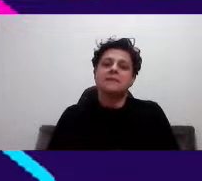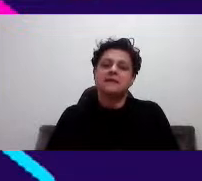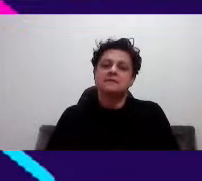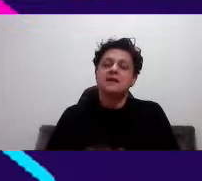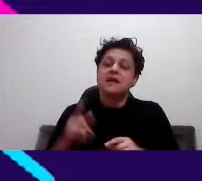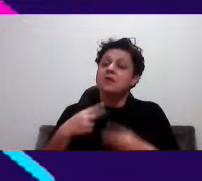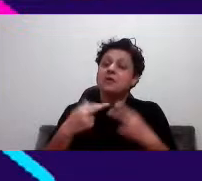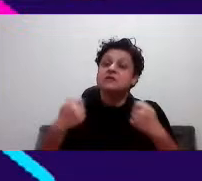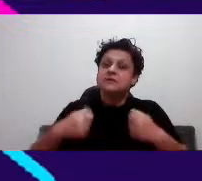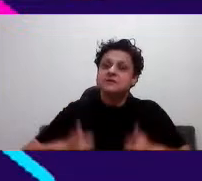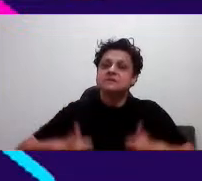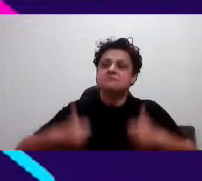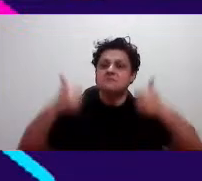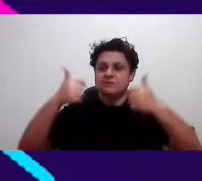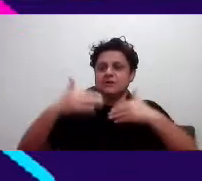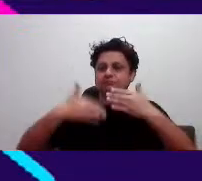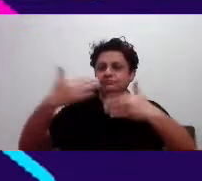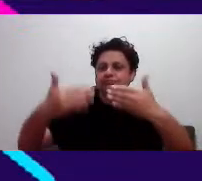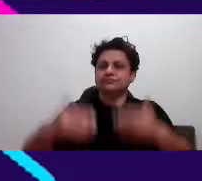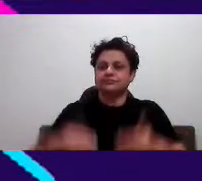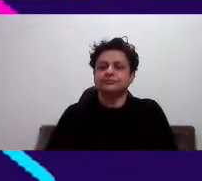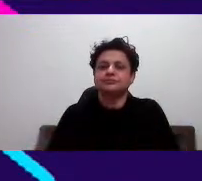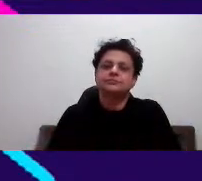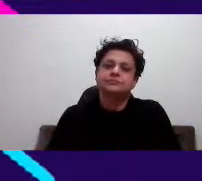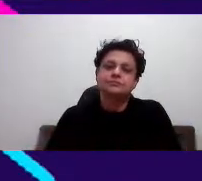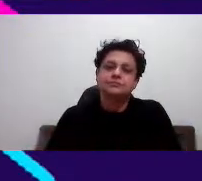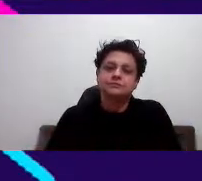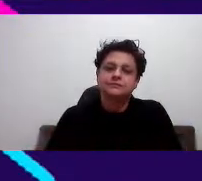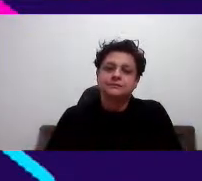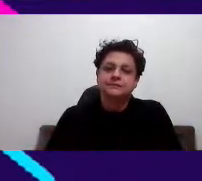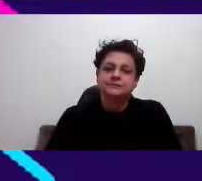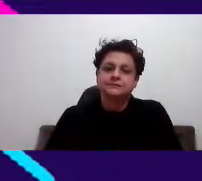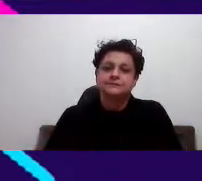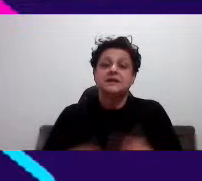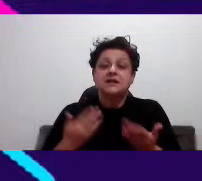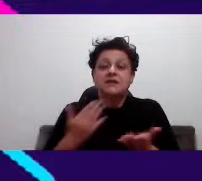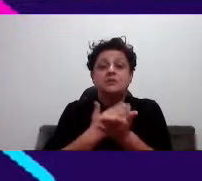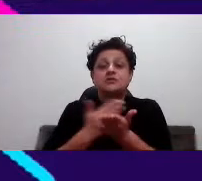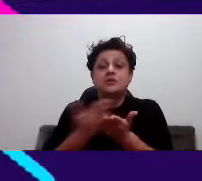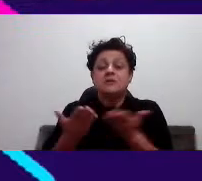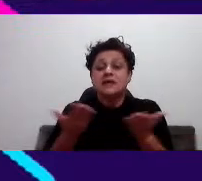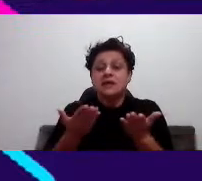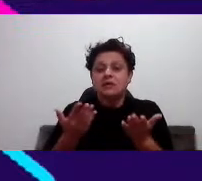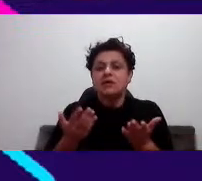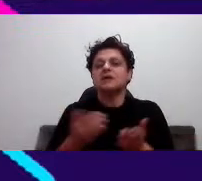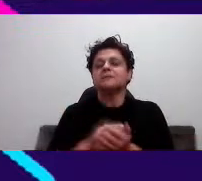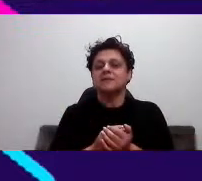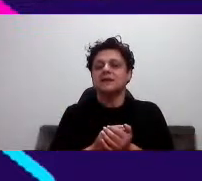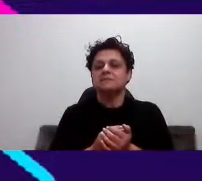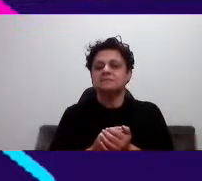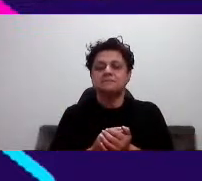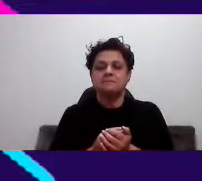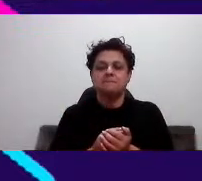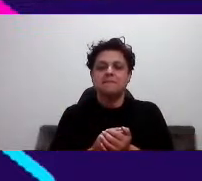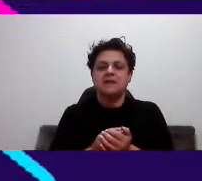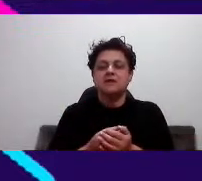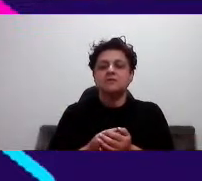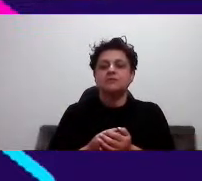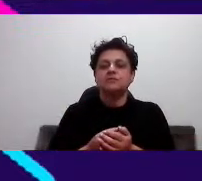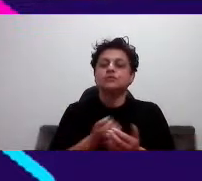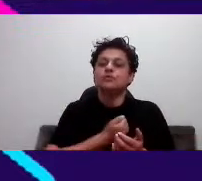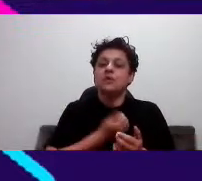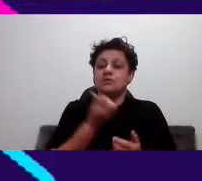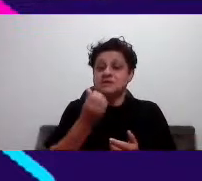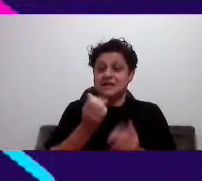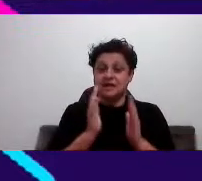So let's start by looking at the module 6, how to differentiate learning online,